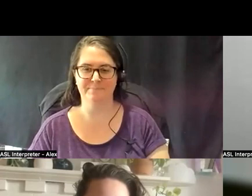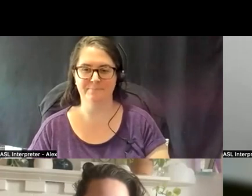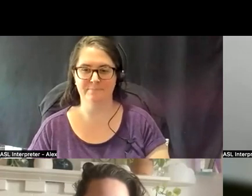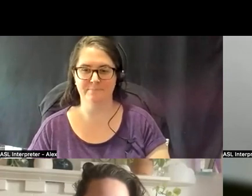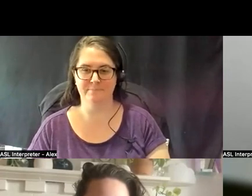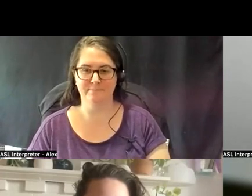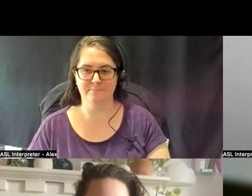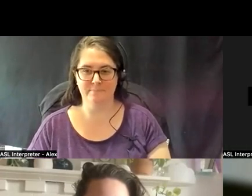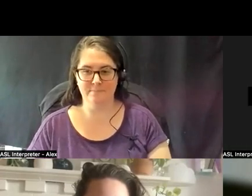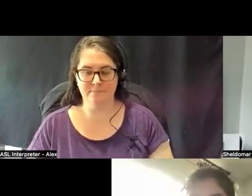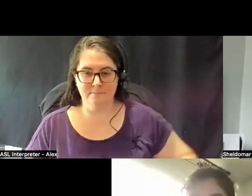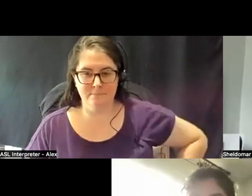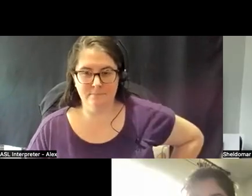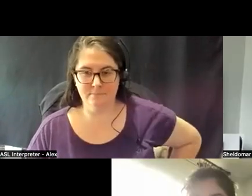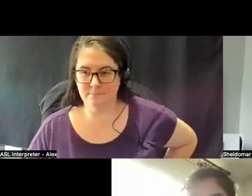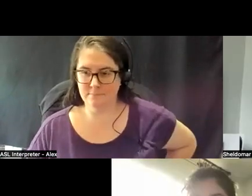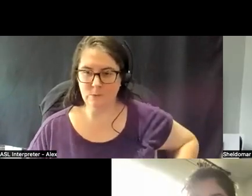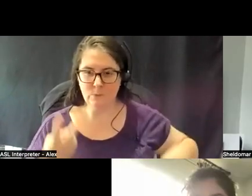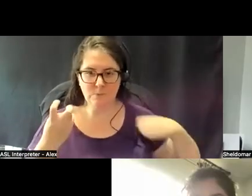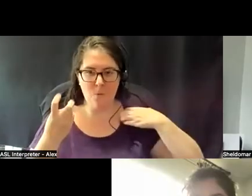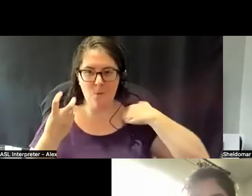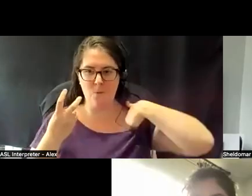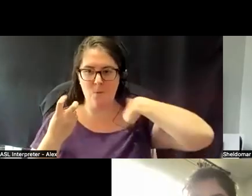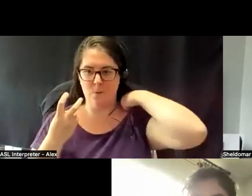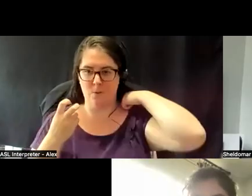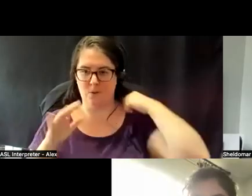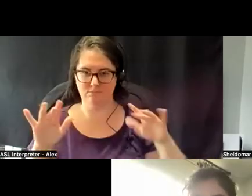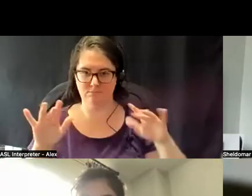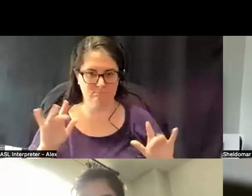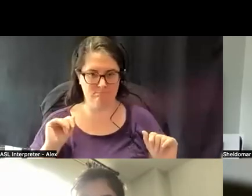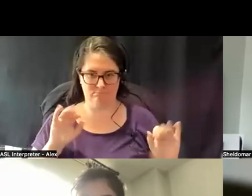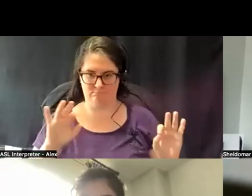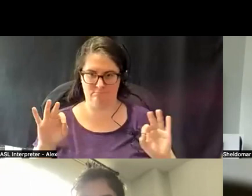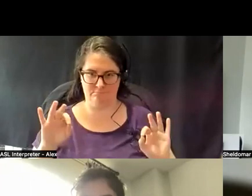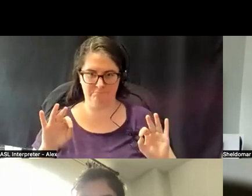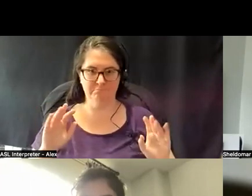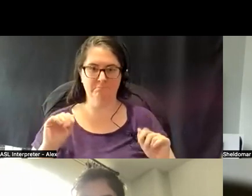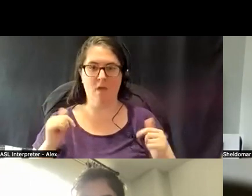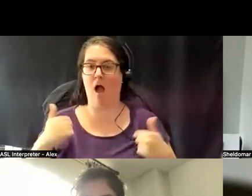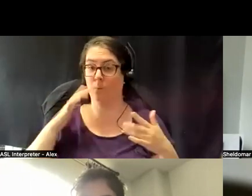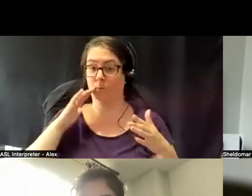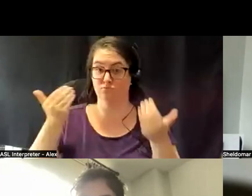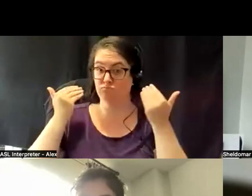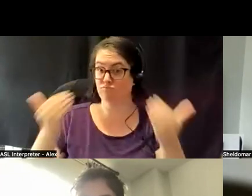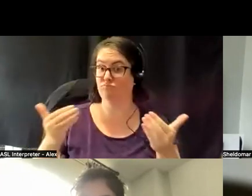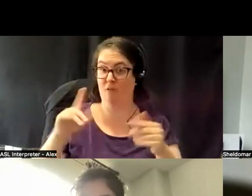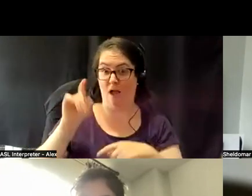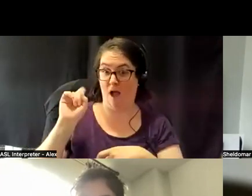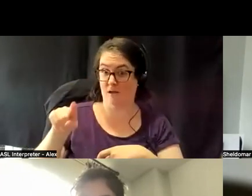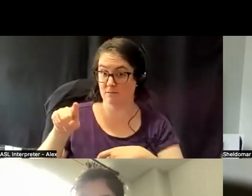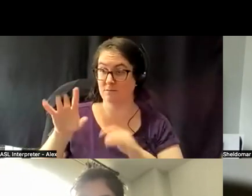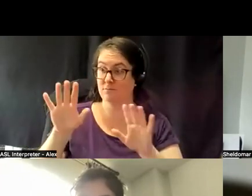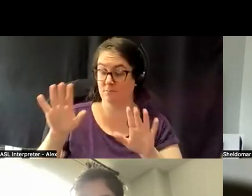I think we have two more coming. And I will just jump into the prompt. And before I